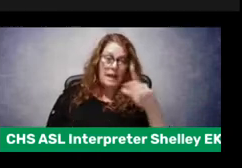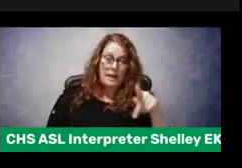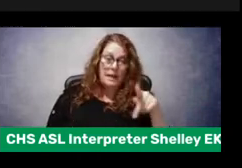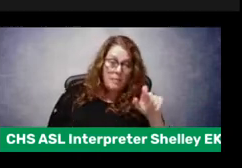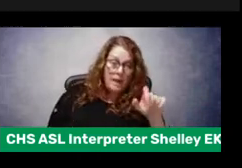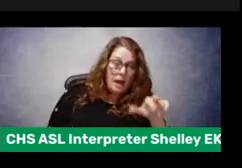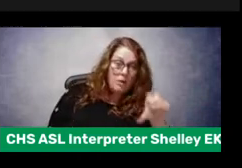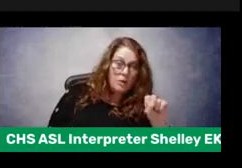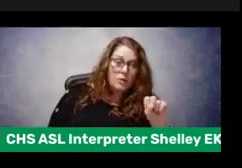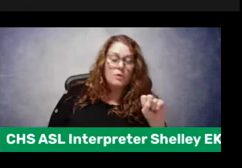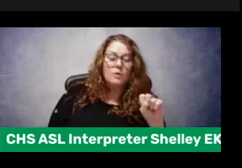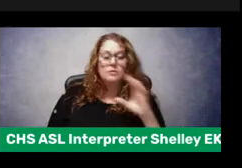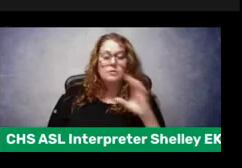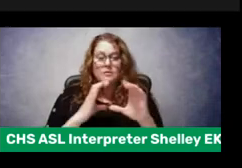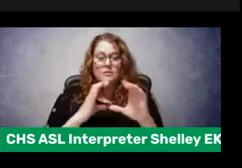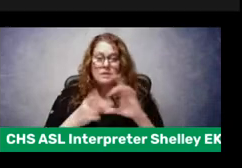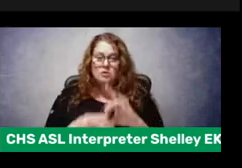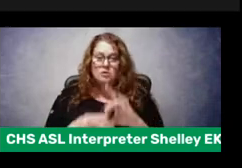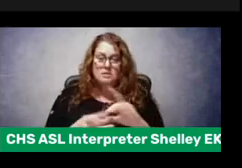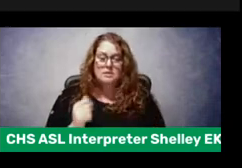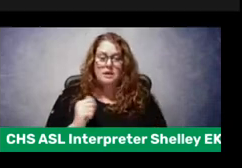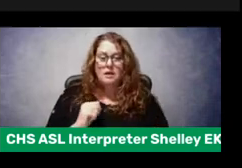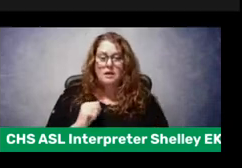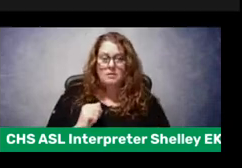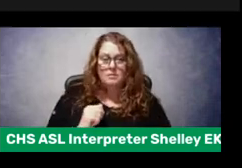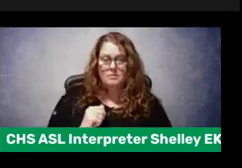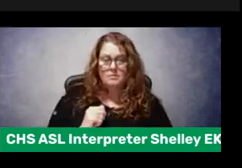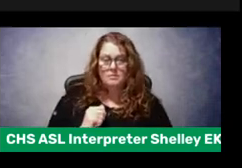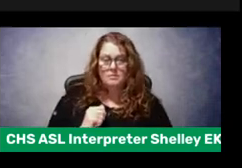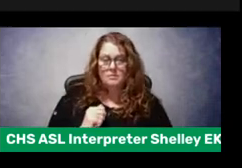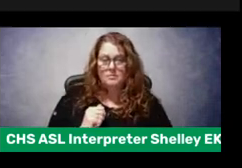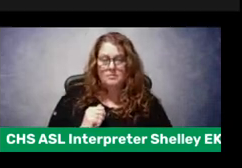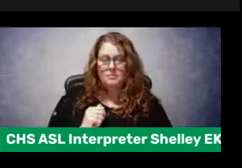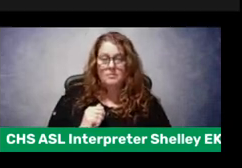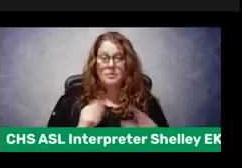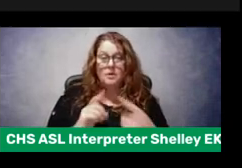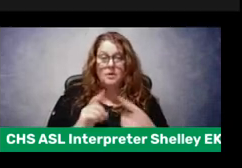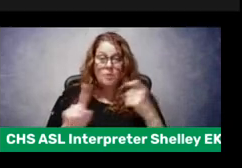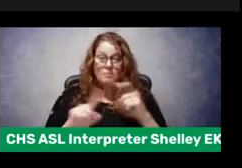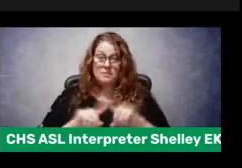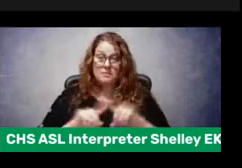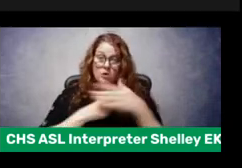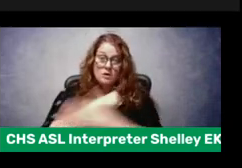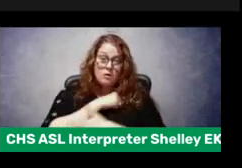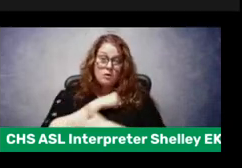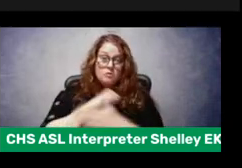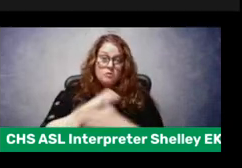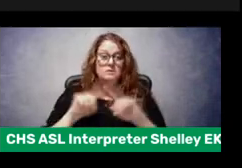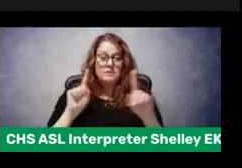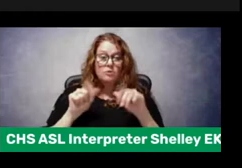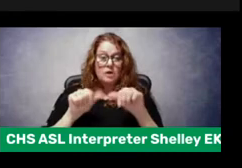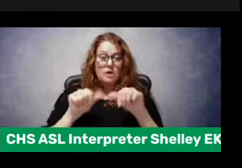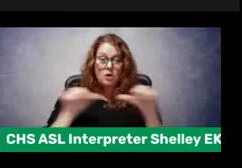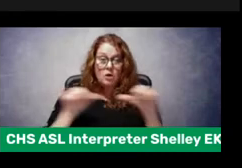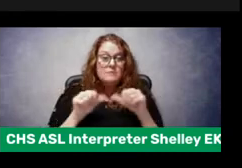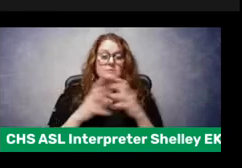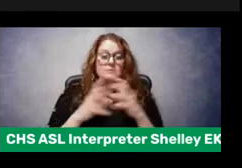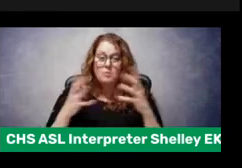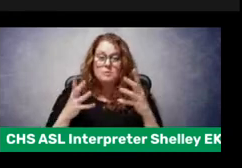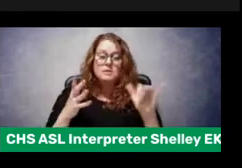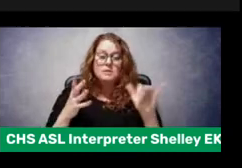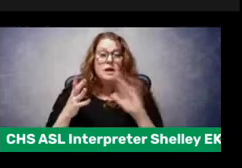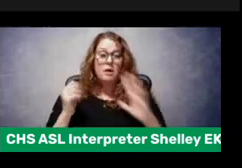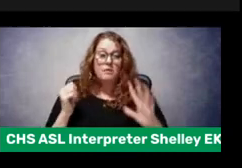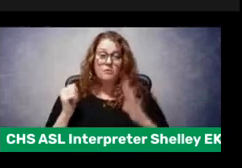up conversations from different countries and different eras, and very, very much so. I talk about formal